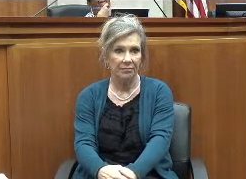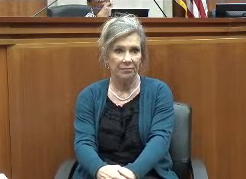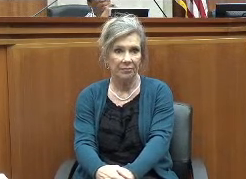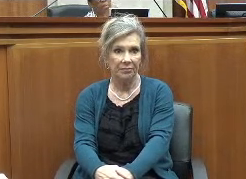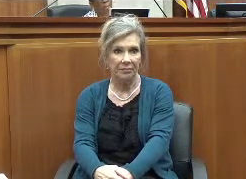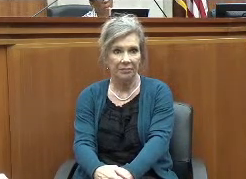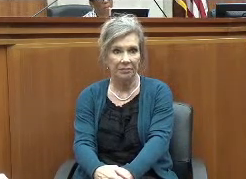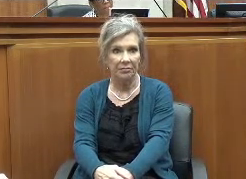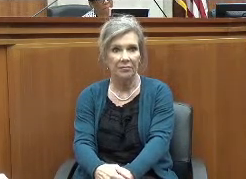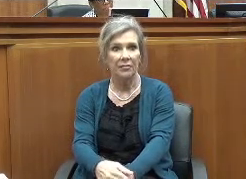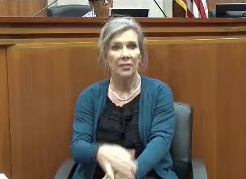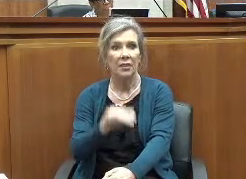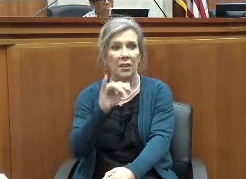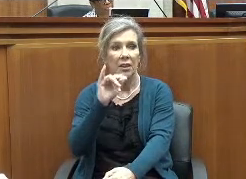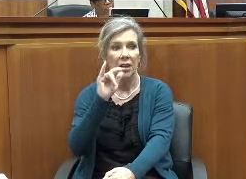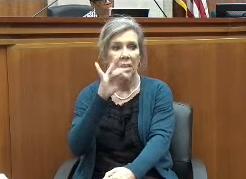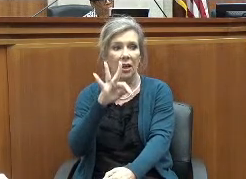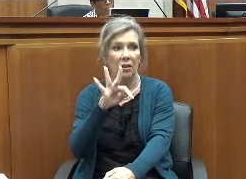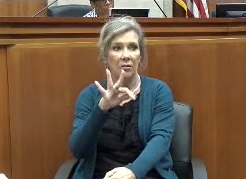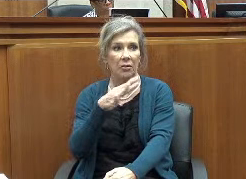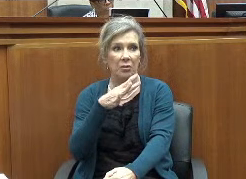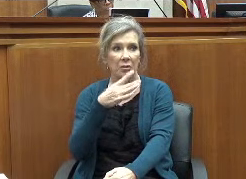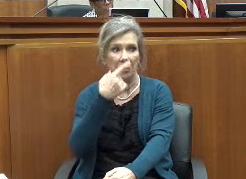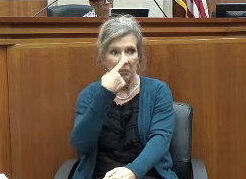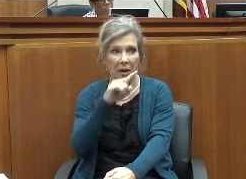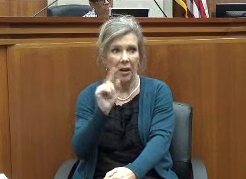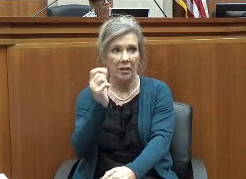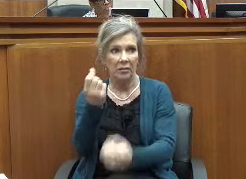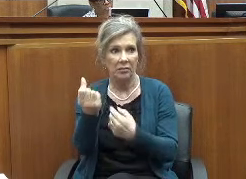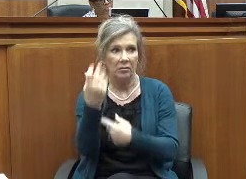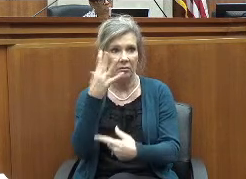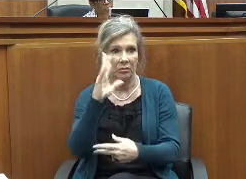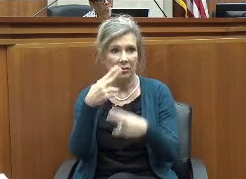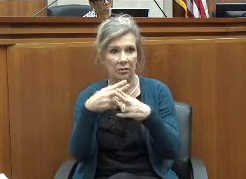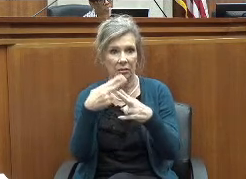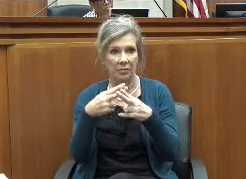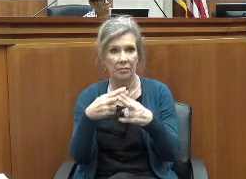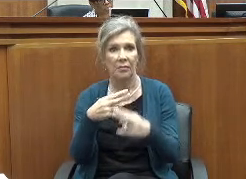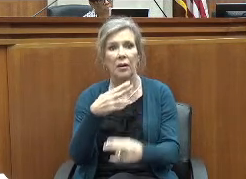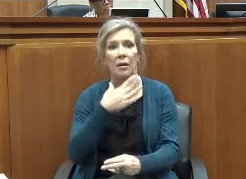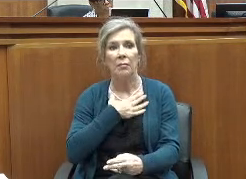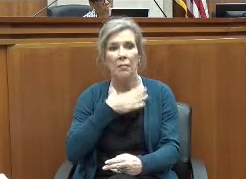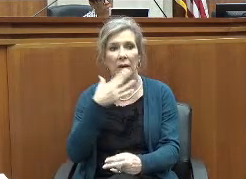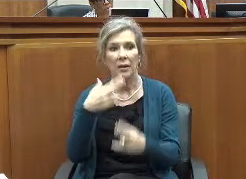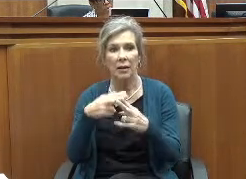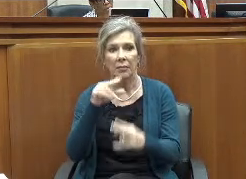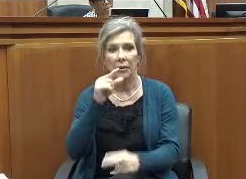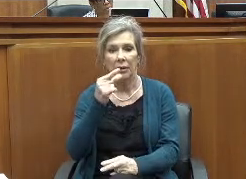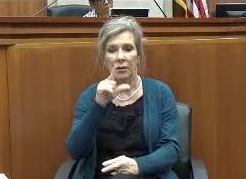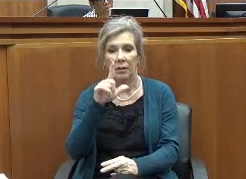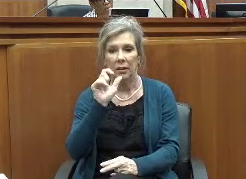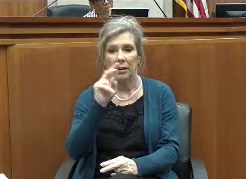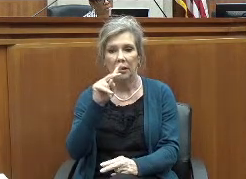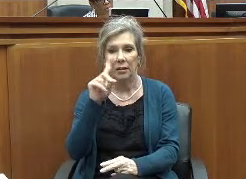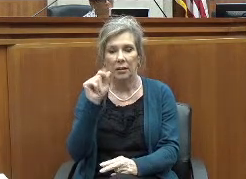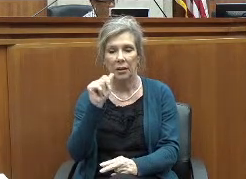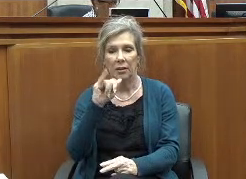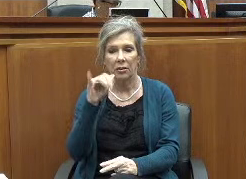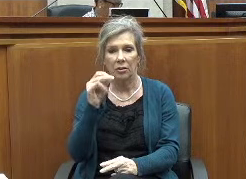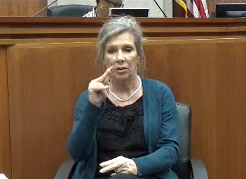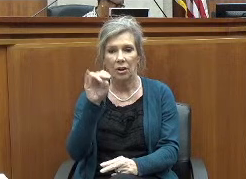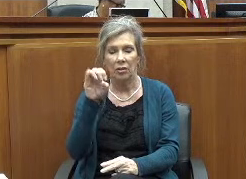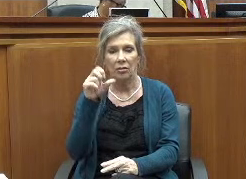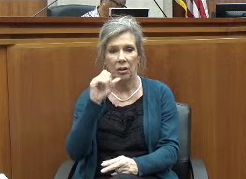Welcome to Bessie. If you would, just tell us your name for the record, and you can get started. My name is Glenda Jones, and I'm the board president of